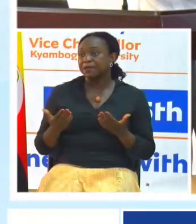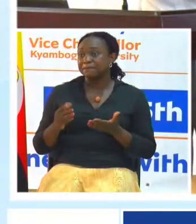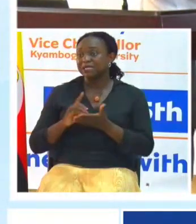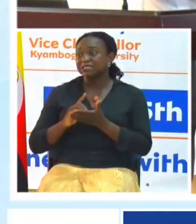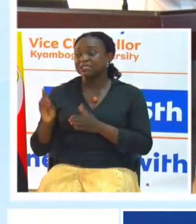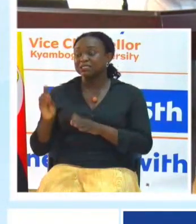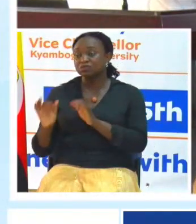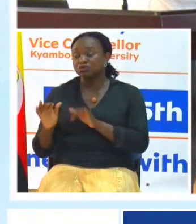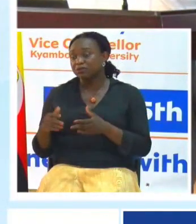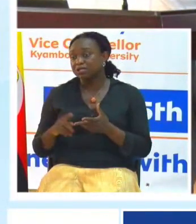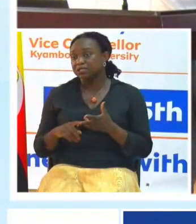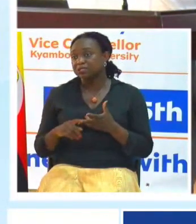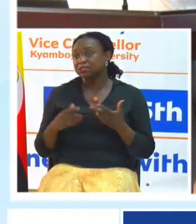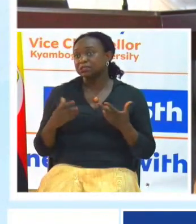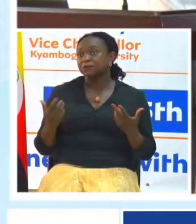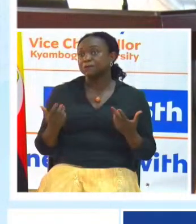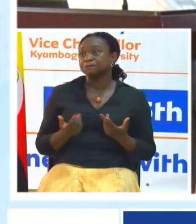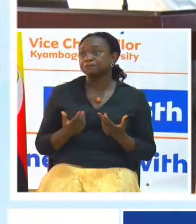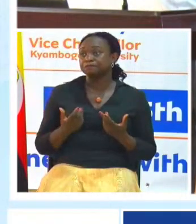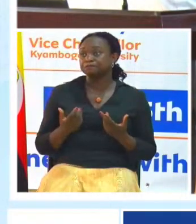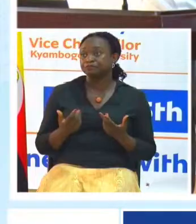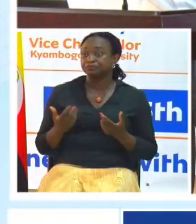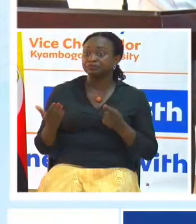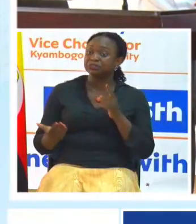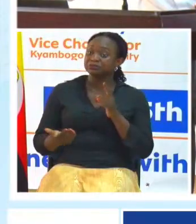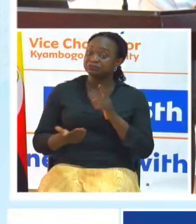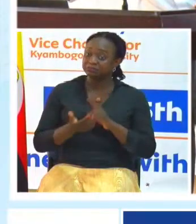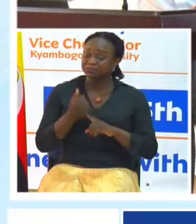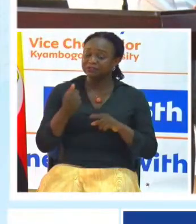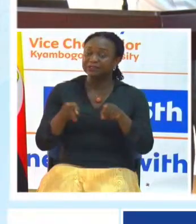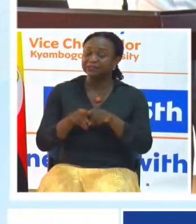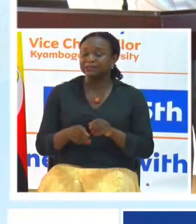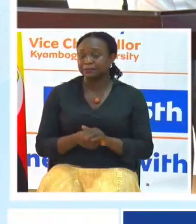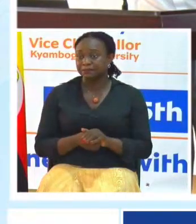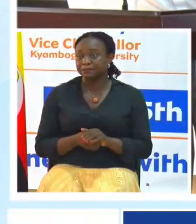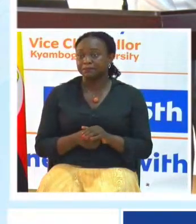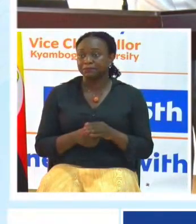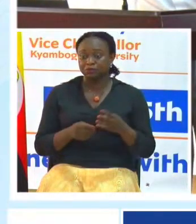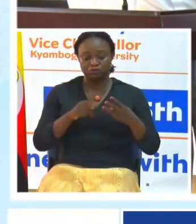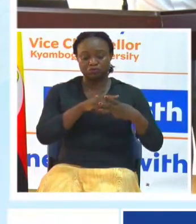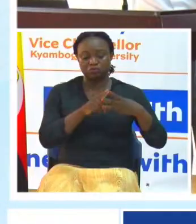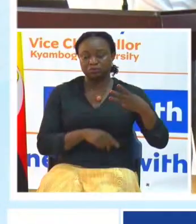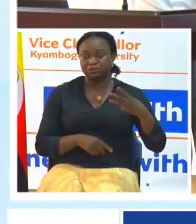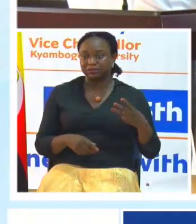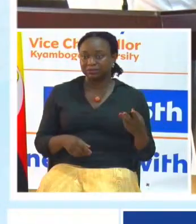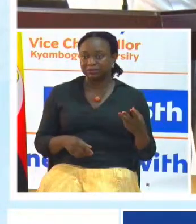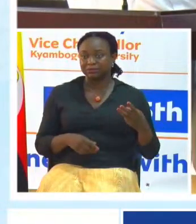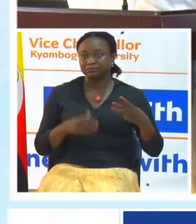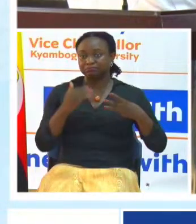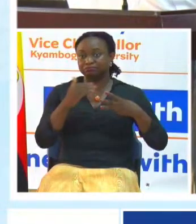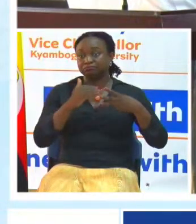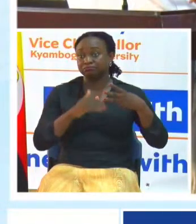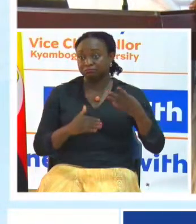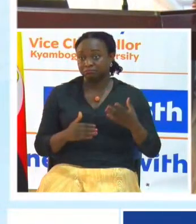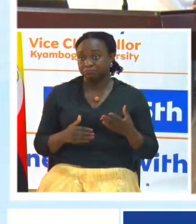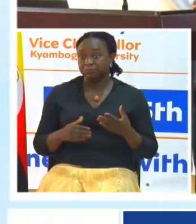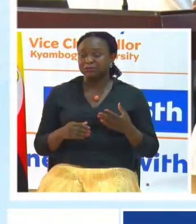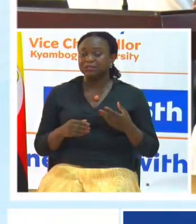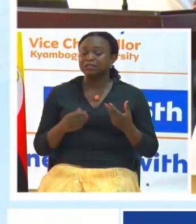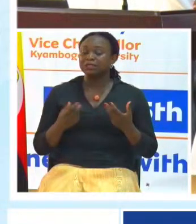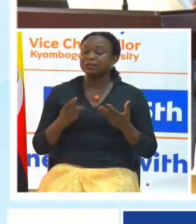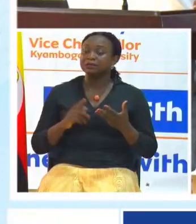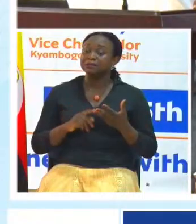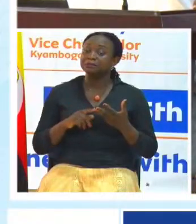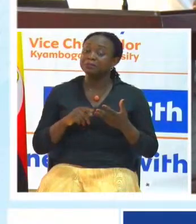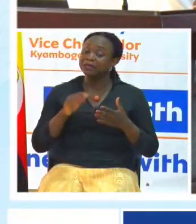dean's office, and the benefits are the same. So those are assistantships. Okay? But the key